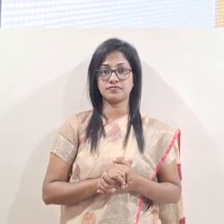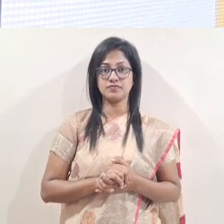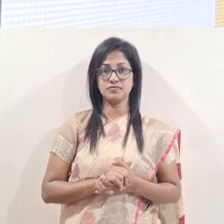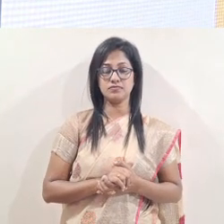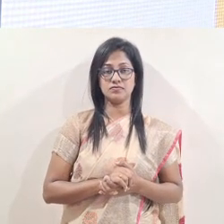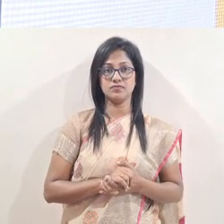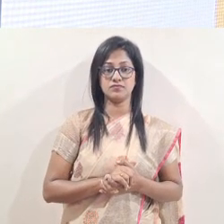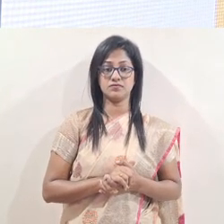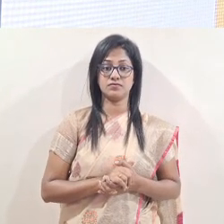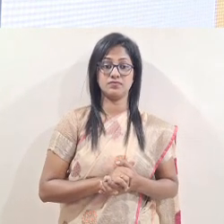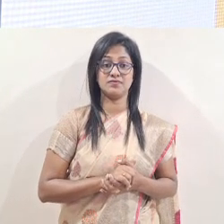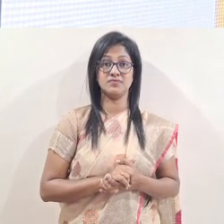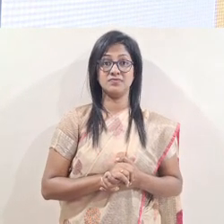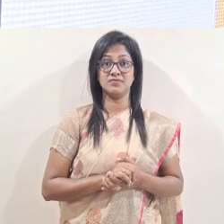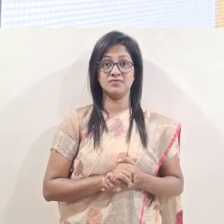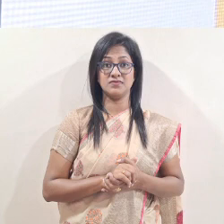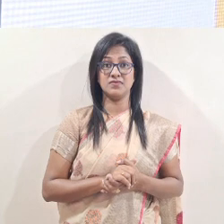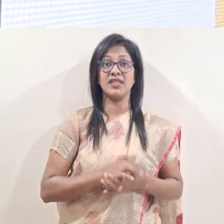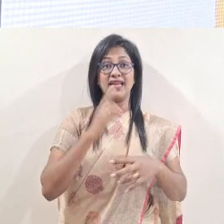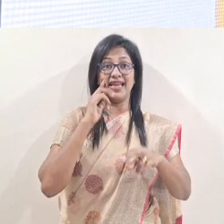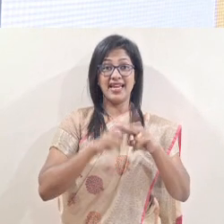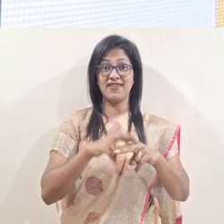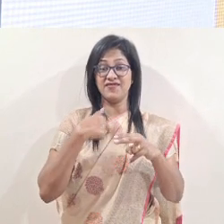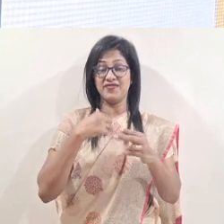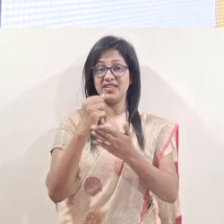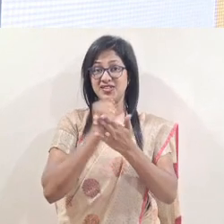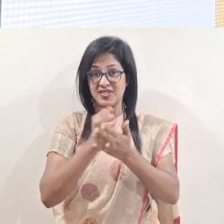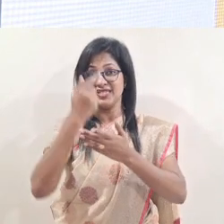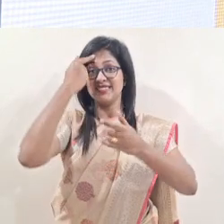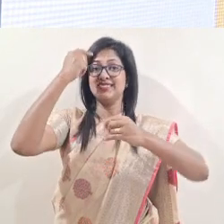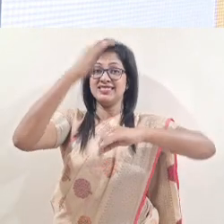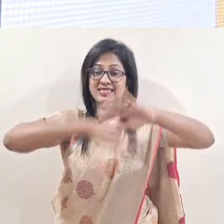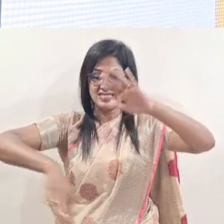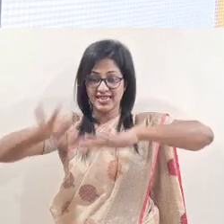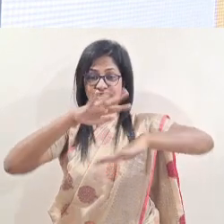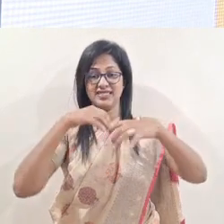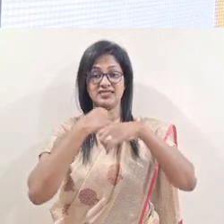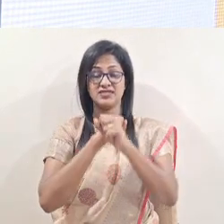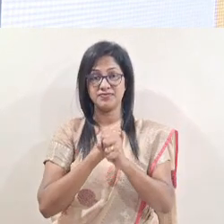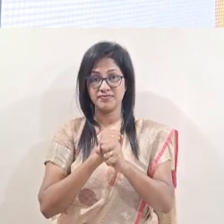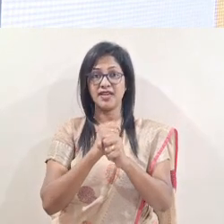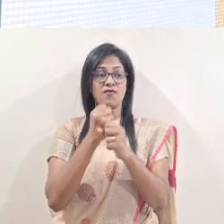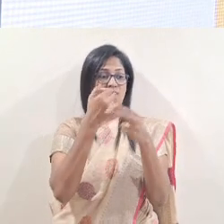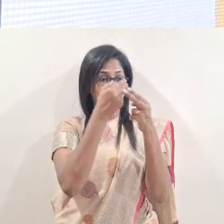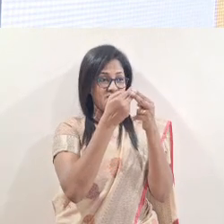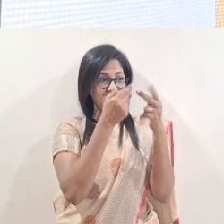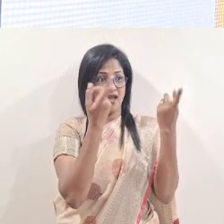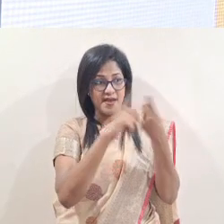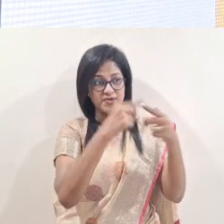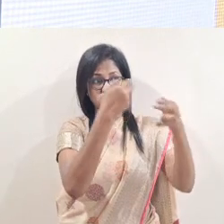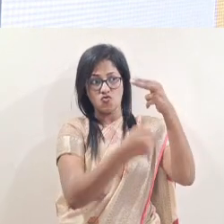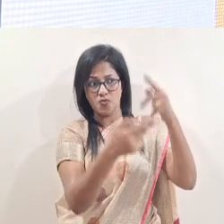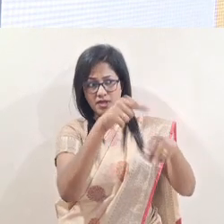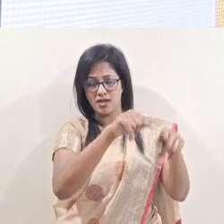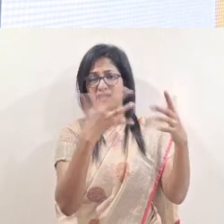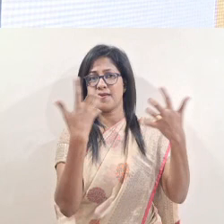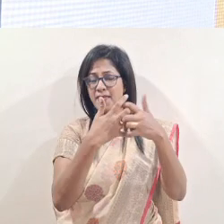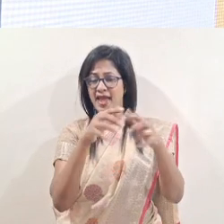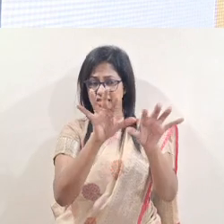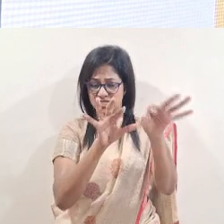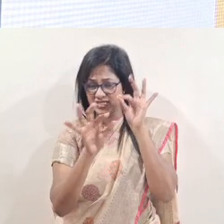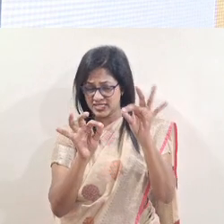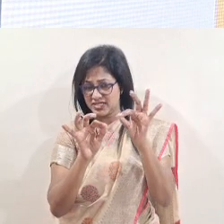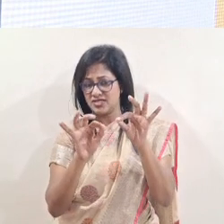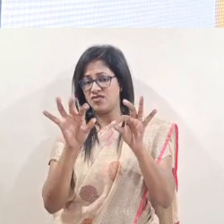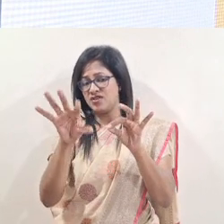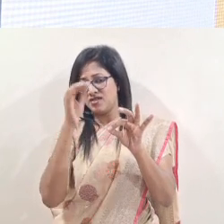If we try to develop strategies or the scenarios which lead us to choose the better or the cap of